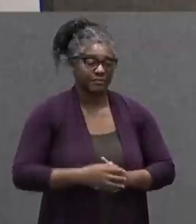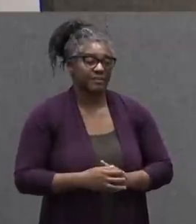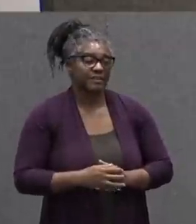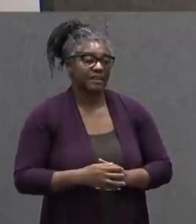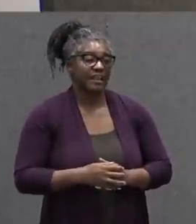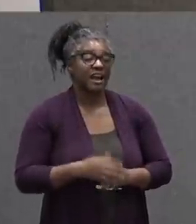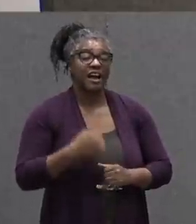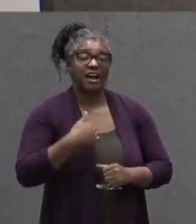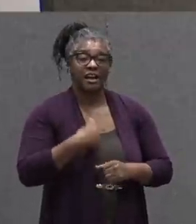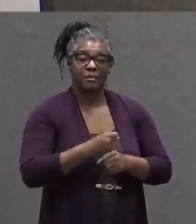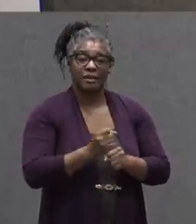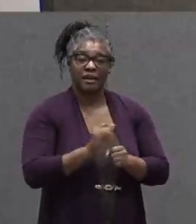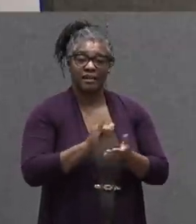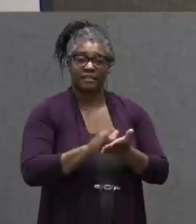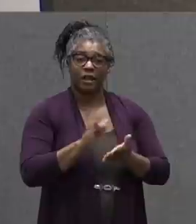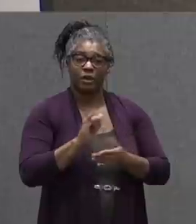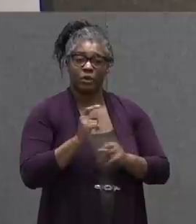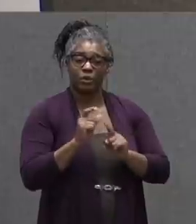first.